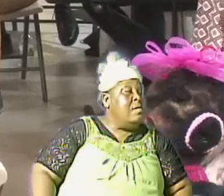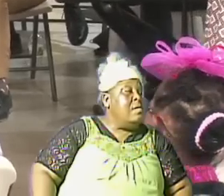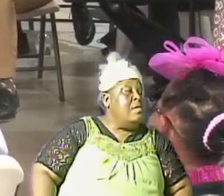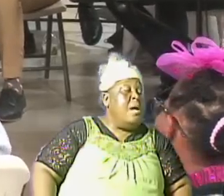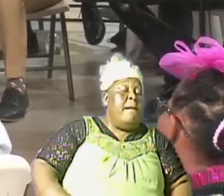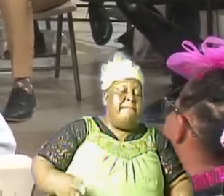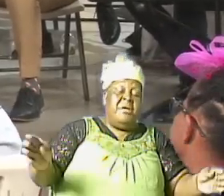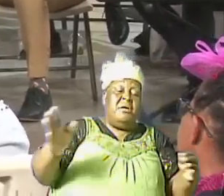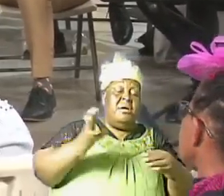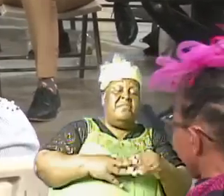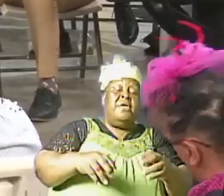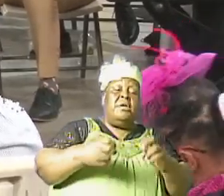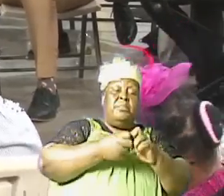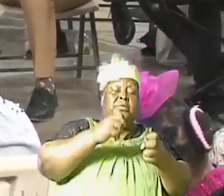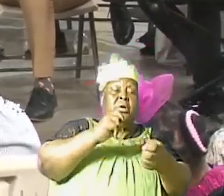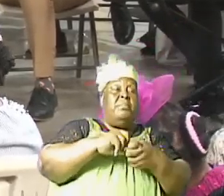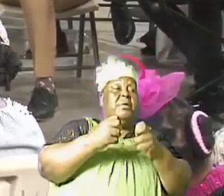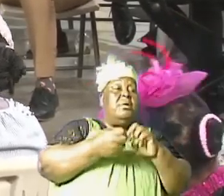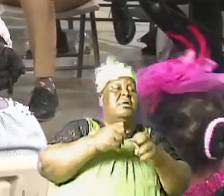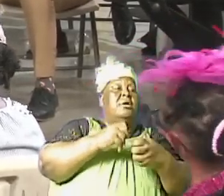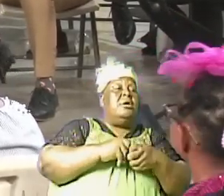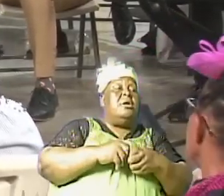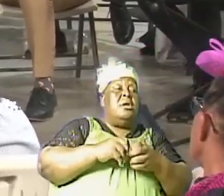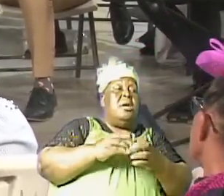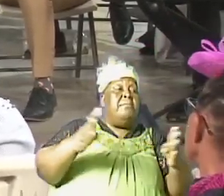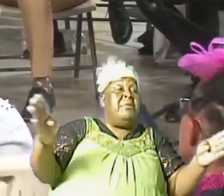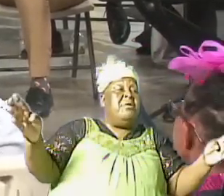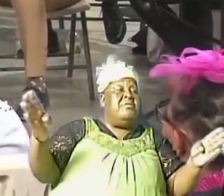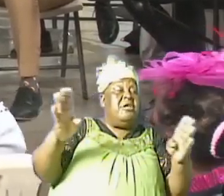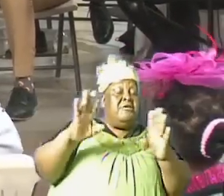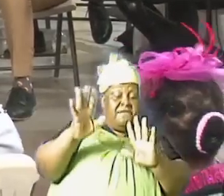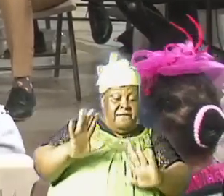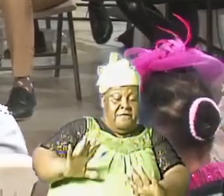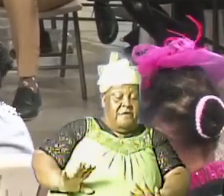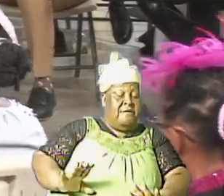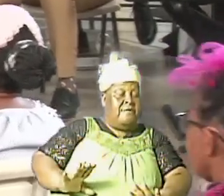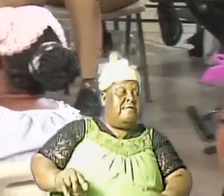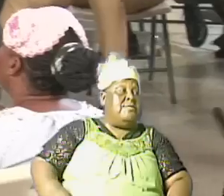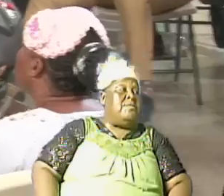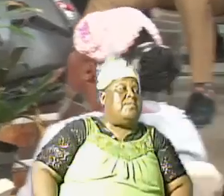Is bigger than your problem, bigger than your fear, man.